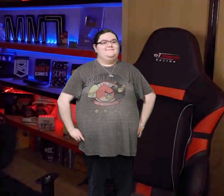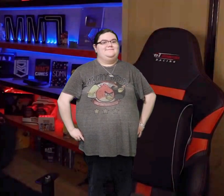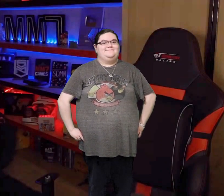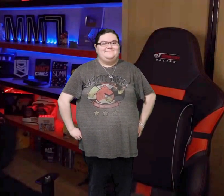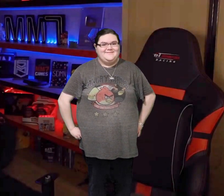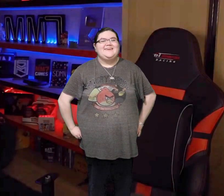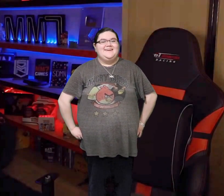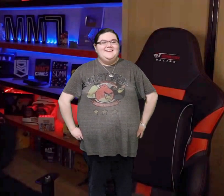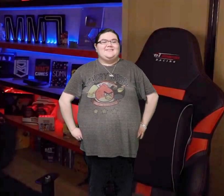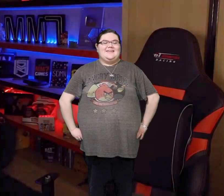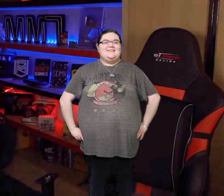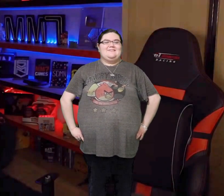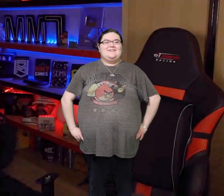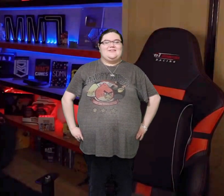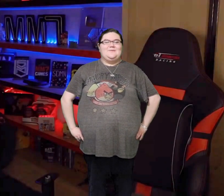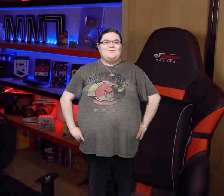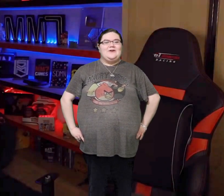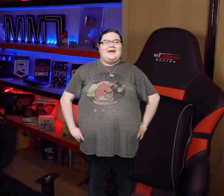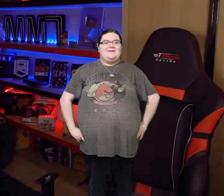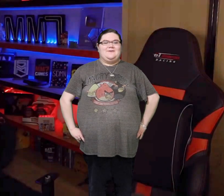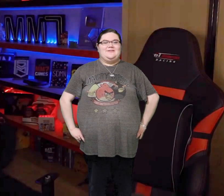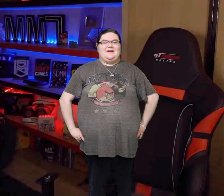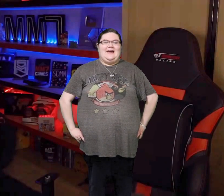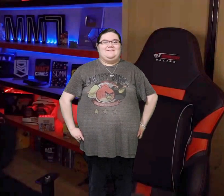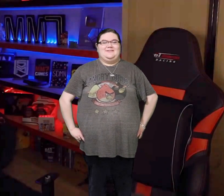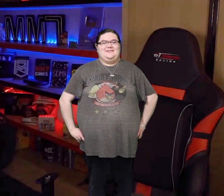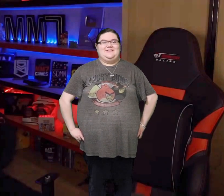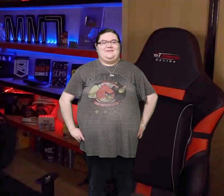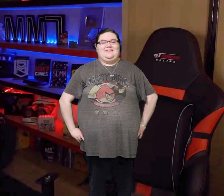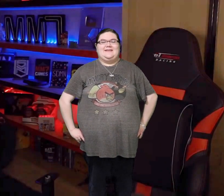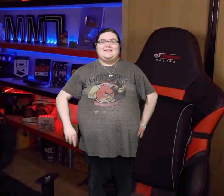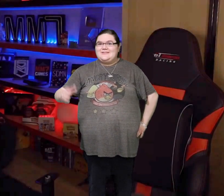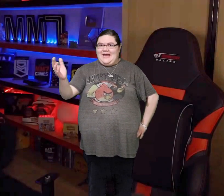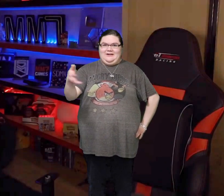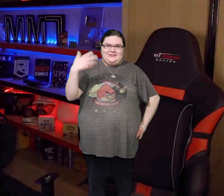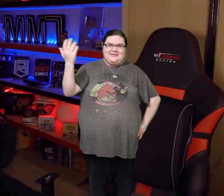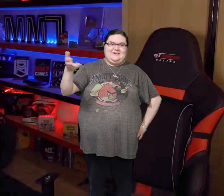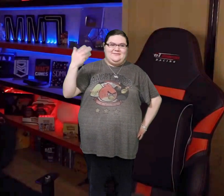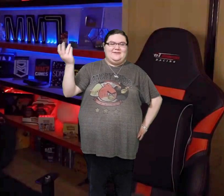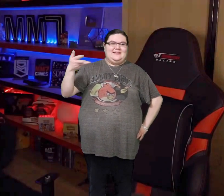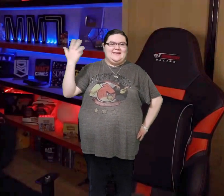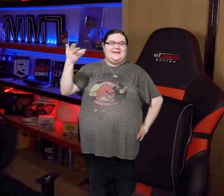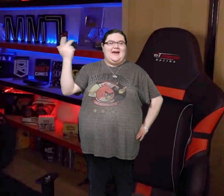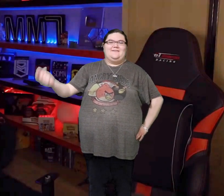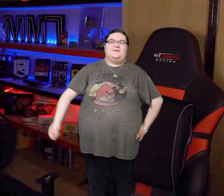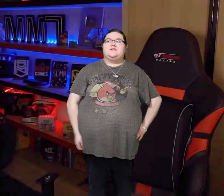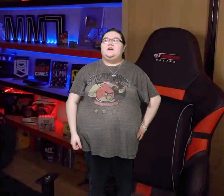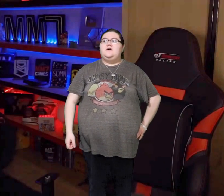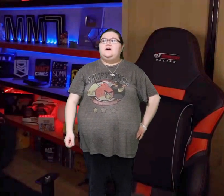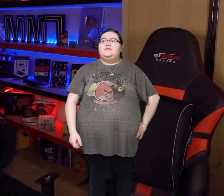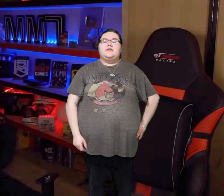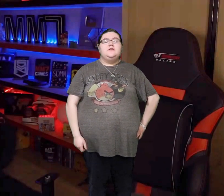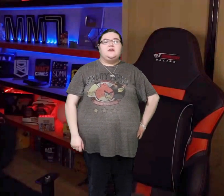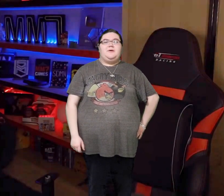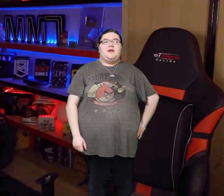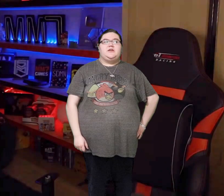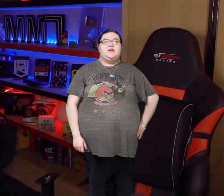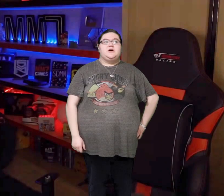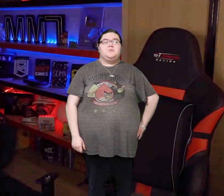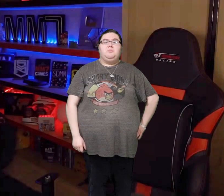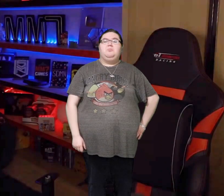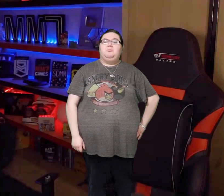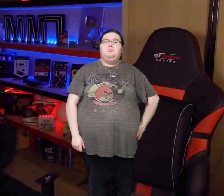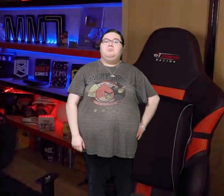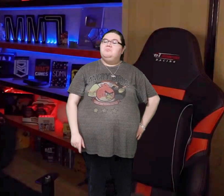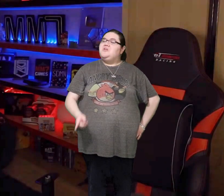idea. Like, either just some weird adverts or adverts in general, like nostalgic-y feeling adverts. That's not a bad